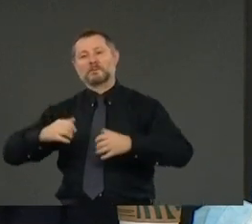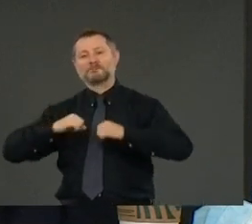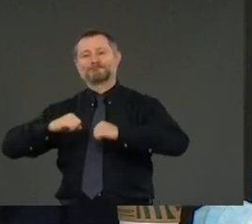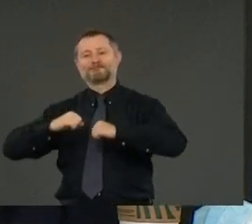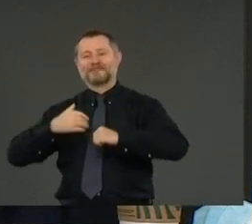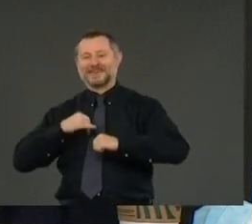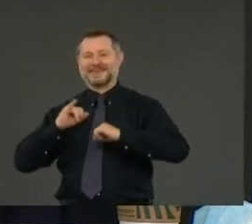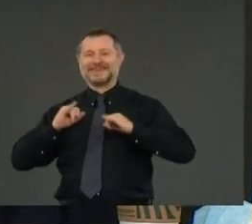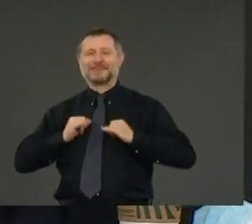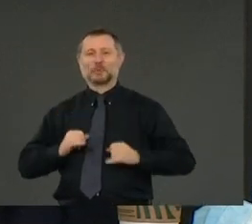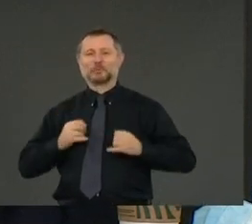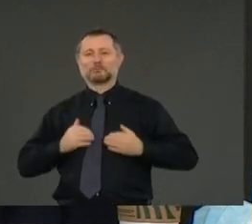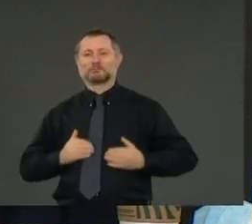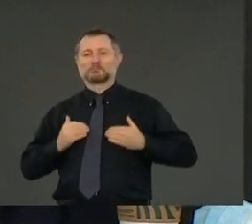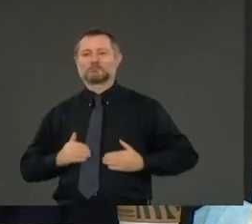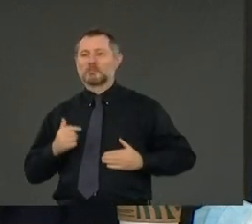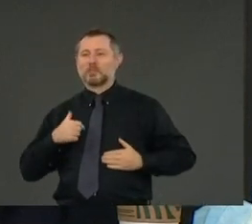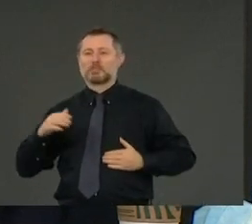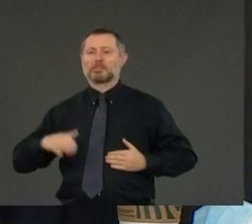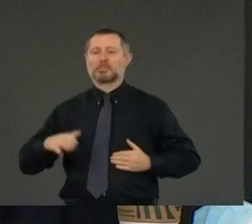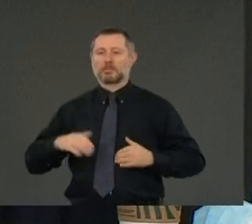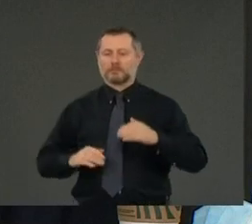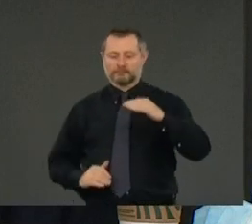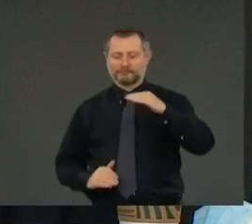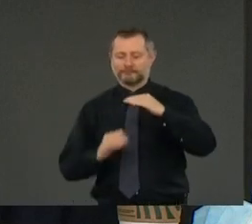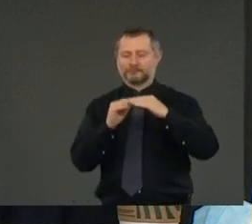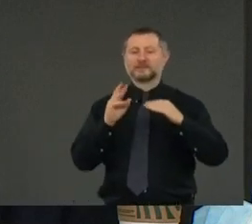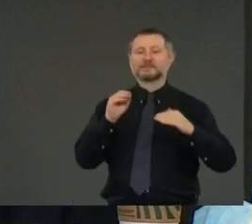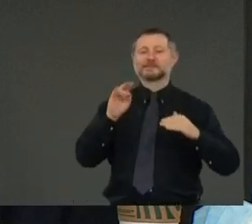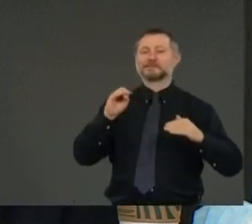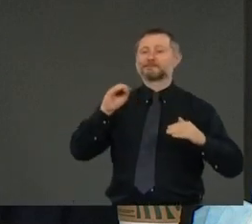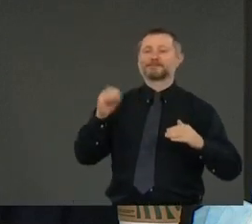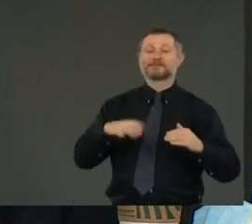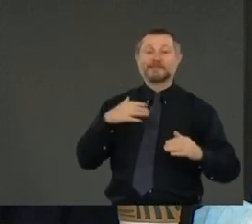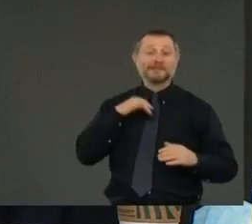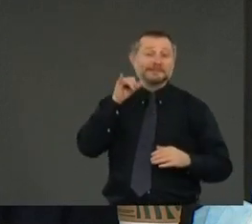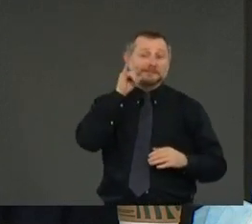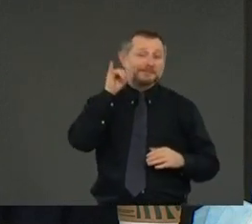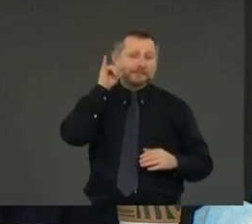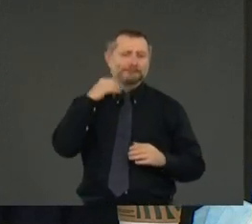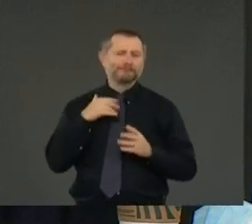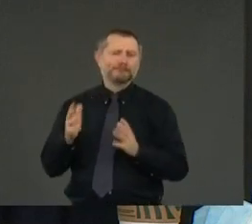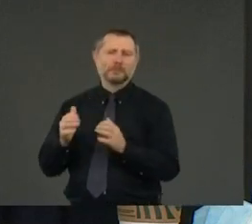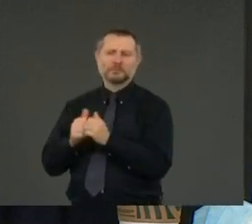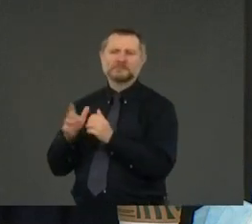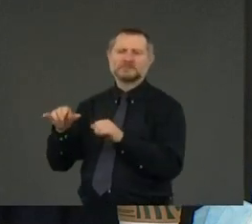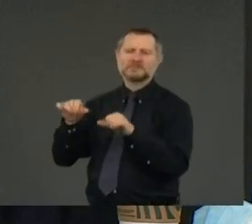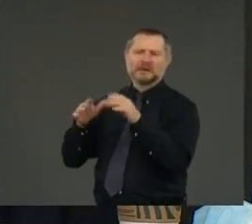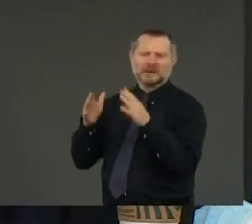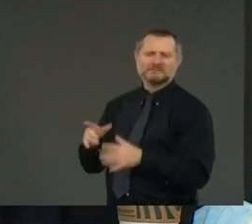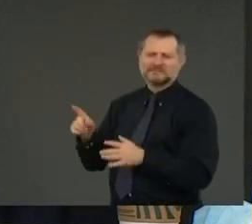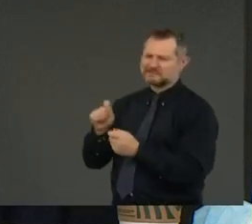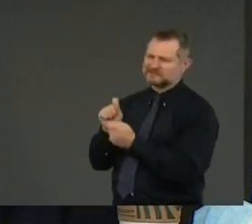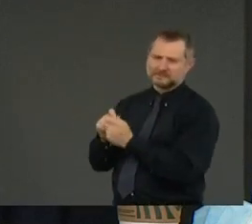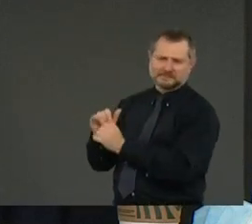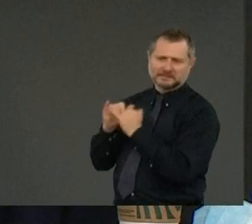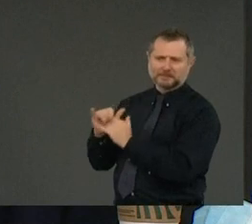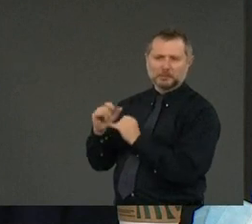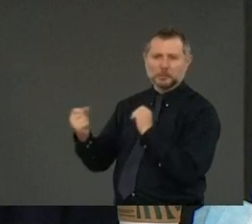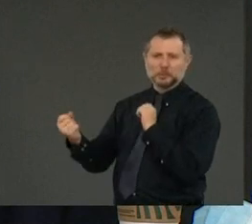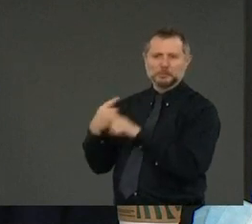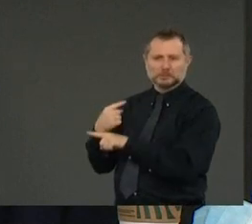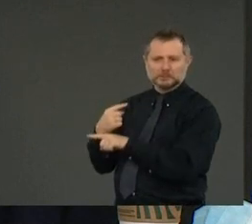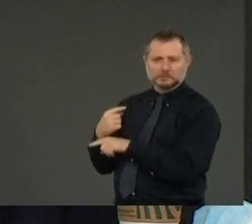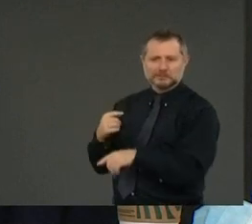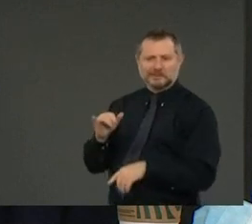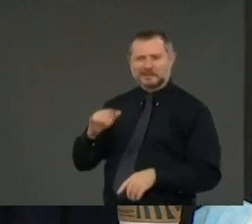COVID-19. We're not there yet. Yesterday I was actually talking to some scientists about this exact question about why is it that the numbers